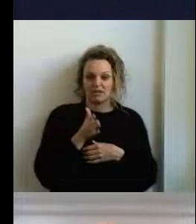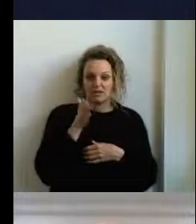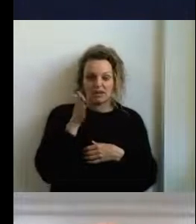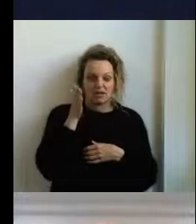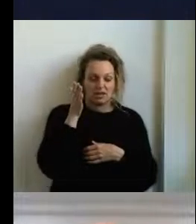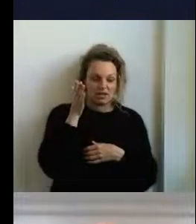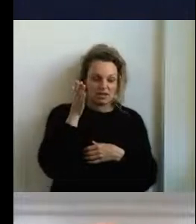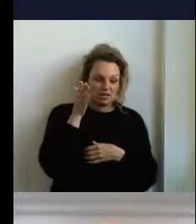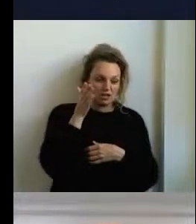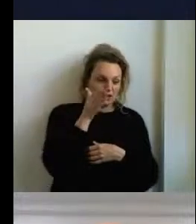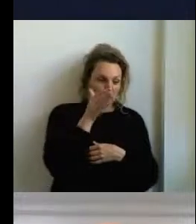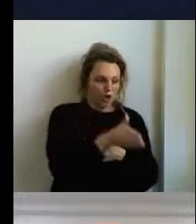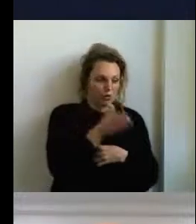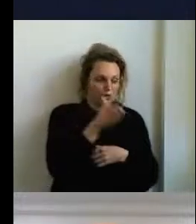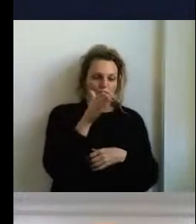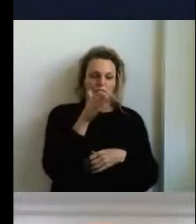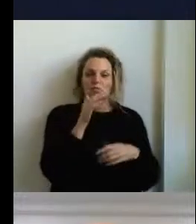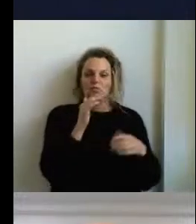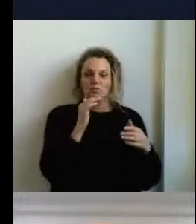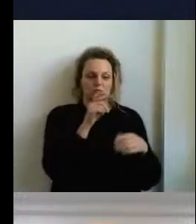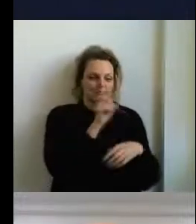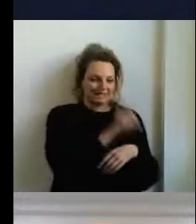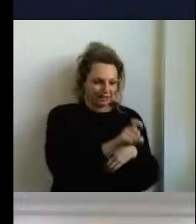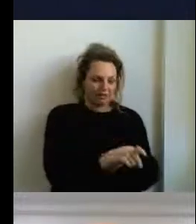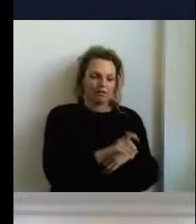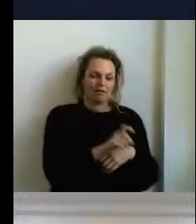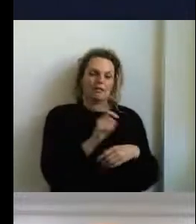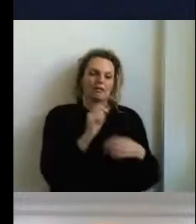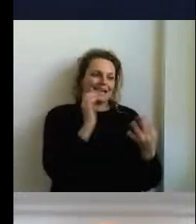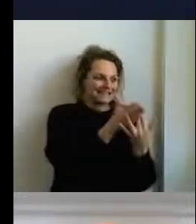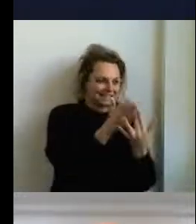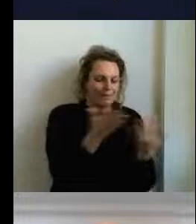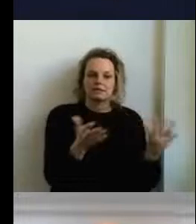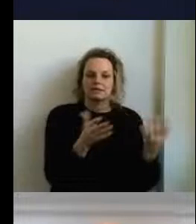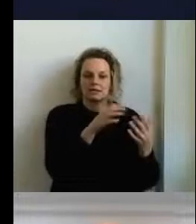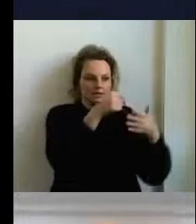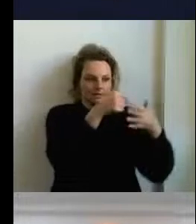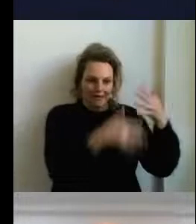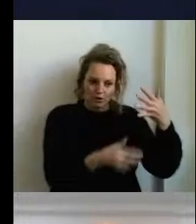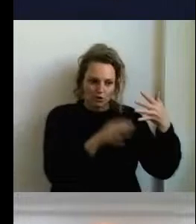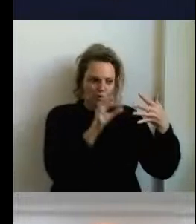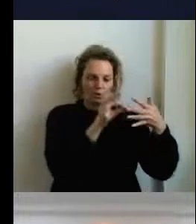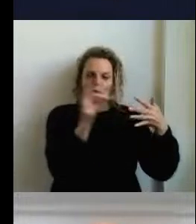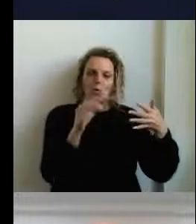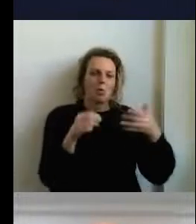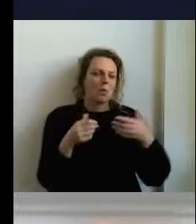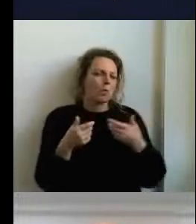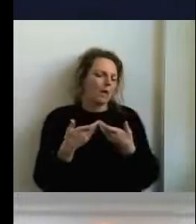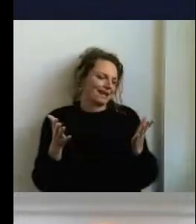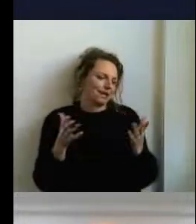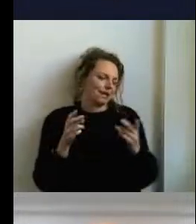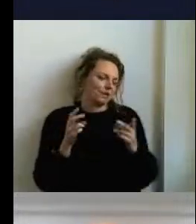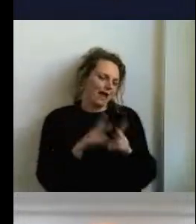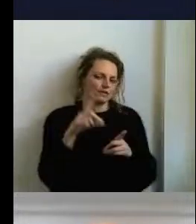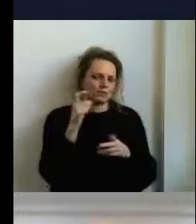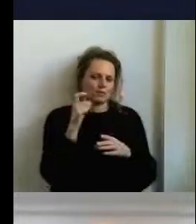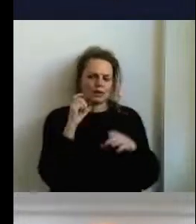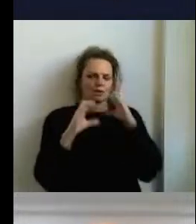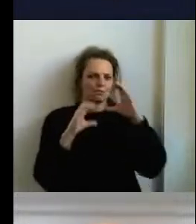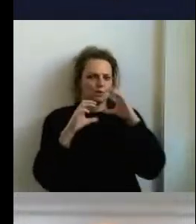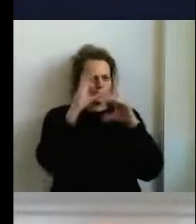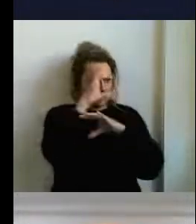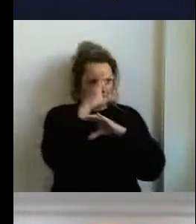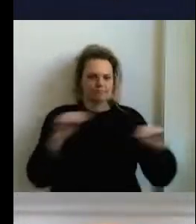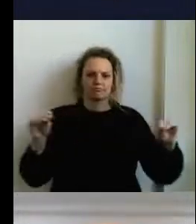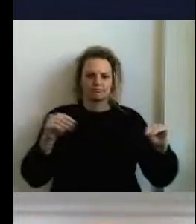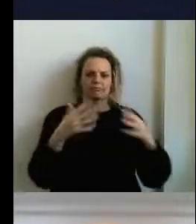actions toolbar that Hector mentioned, and then you click on accessibility? Is there any ways that you communicate this to users when they're using Windows who